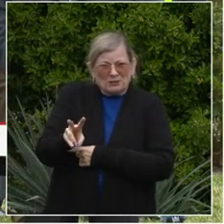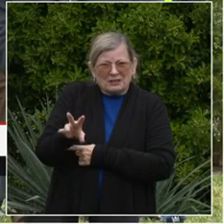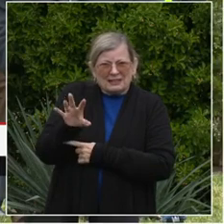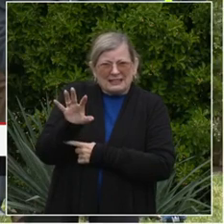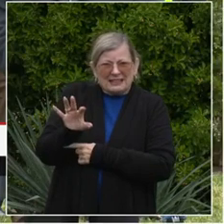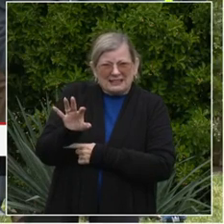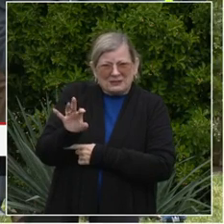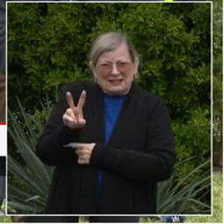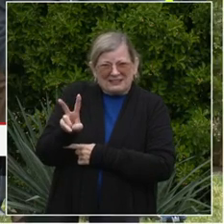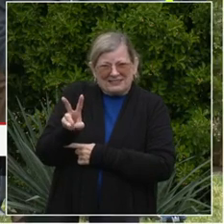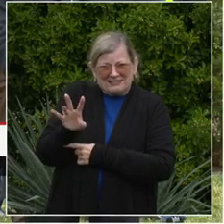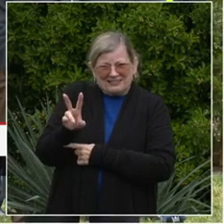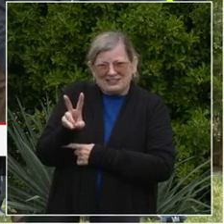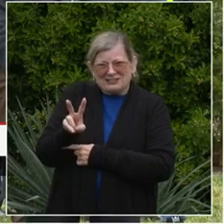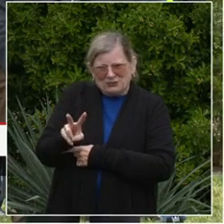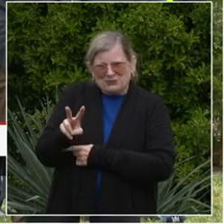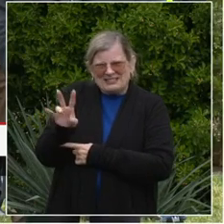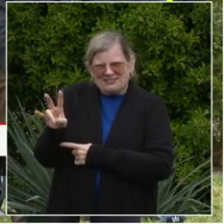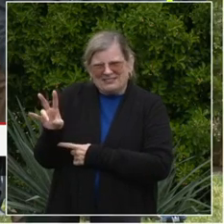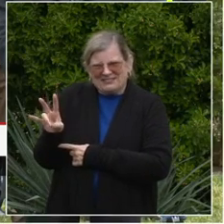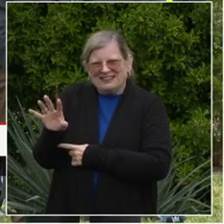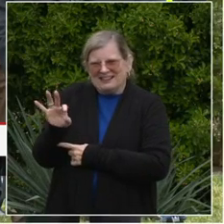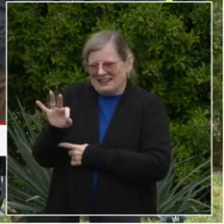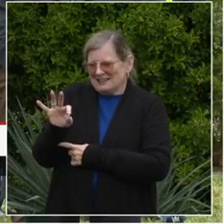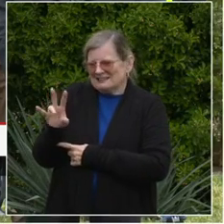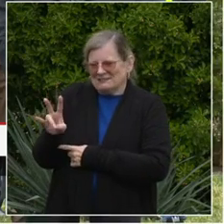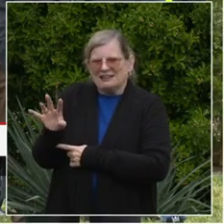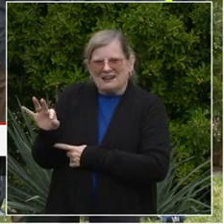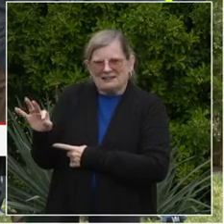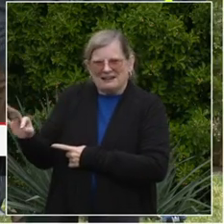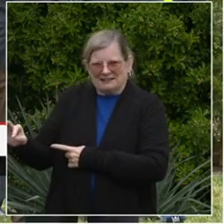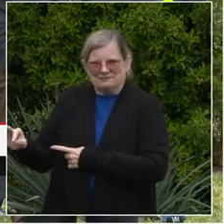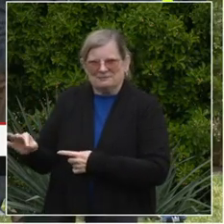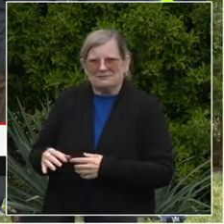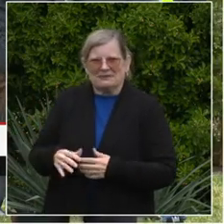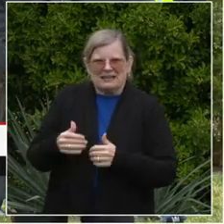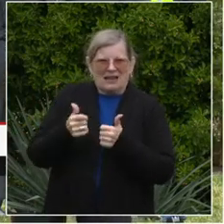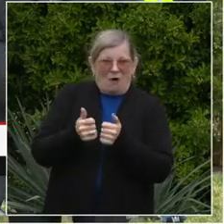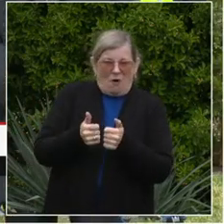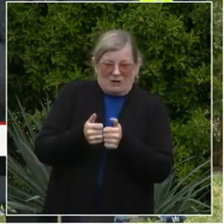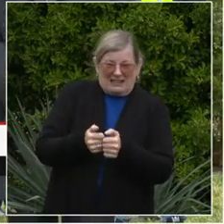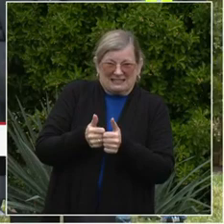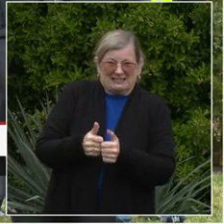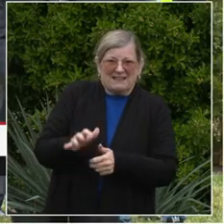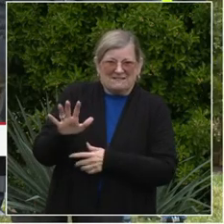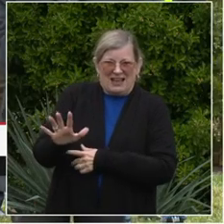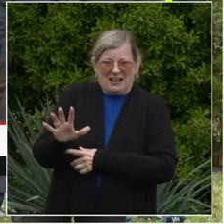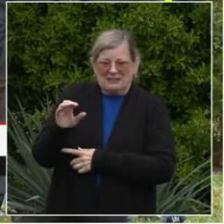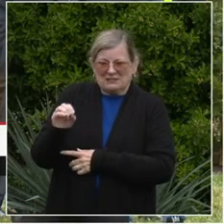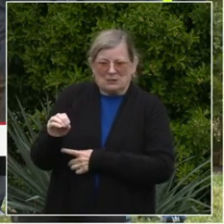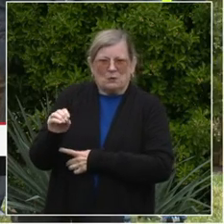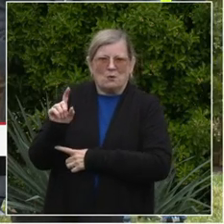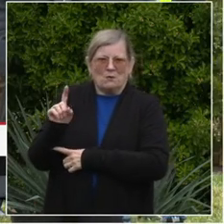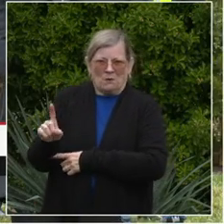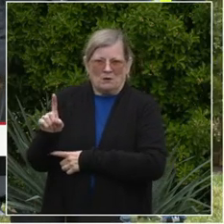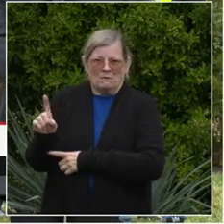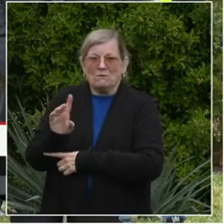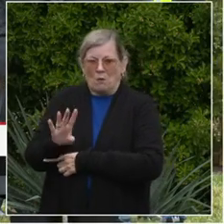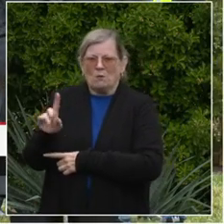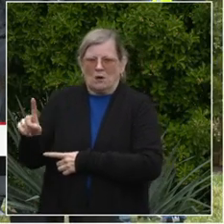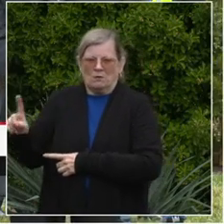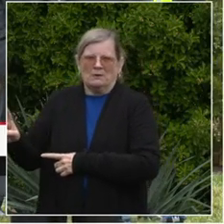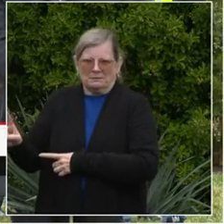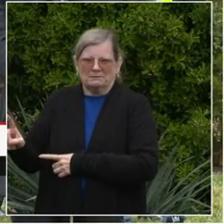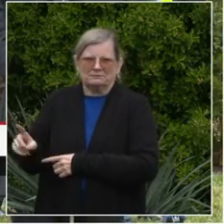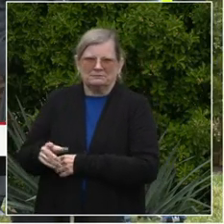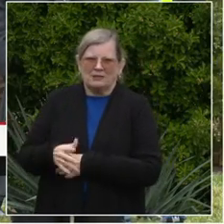202-727-9099, or text us anonymously at 50411. Now, I would encourage you to receive the reward money to call the